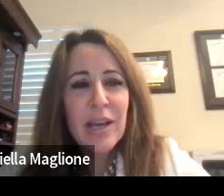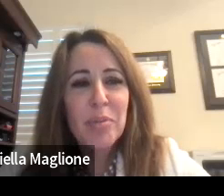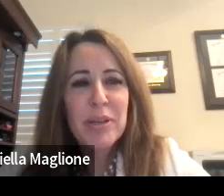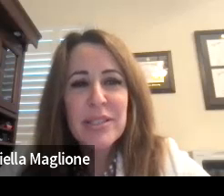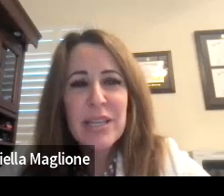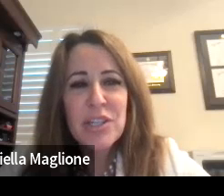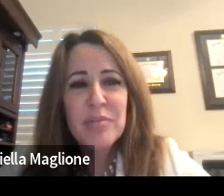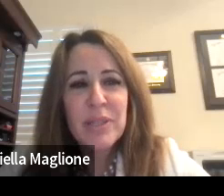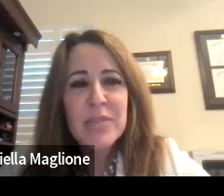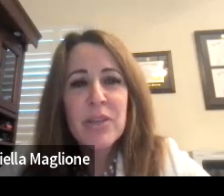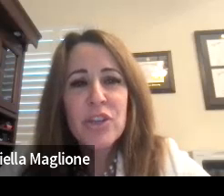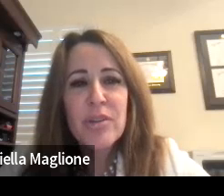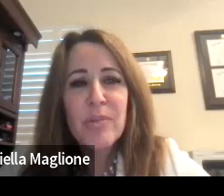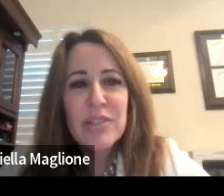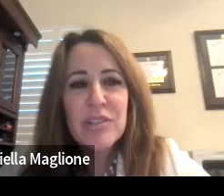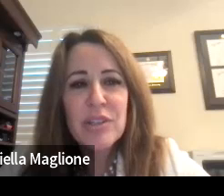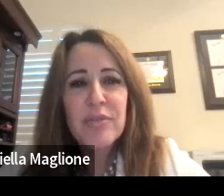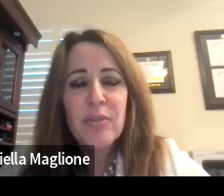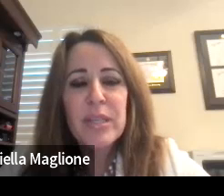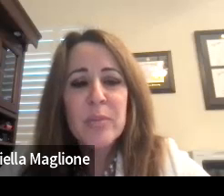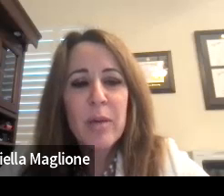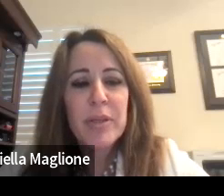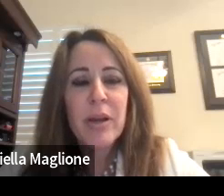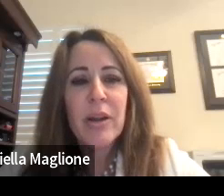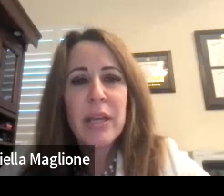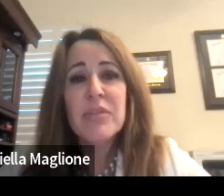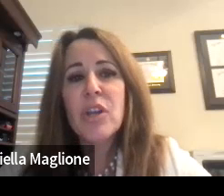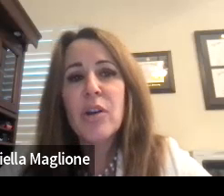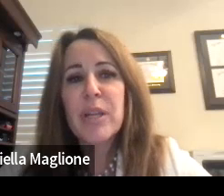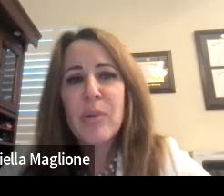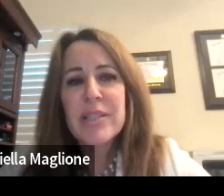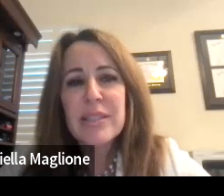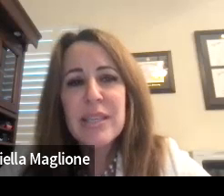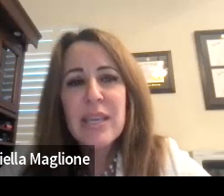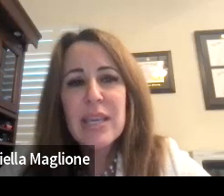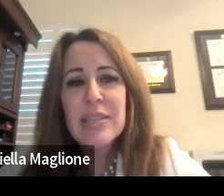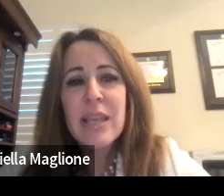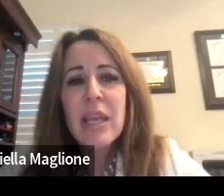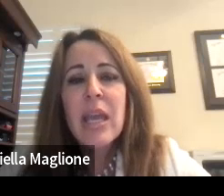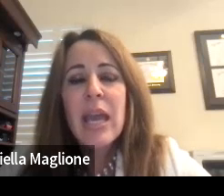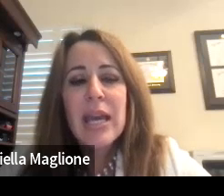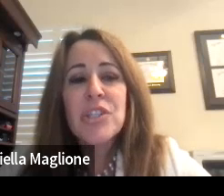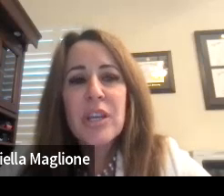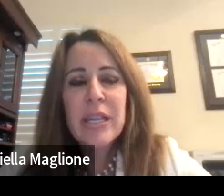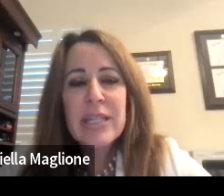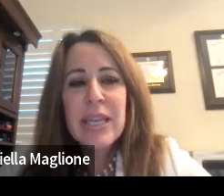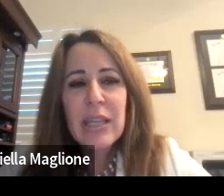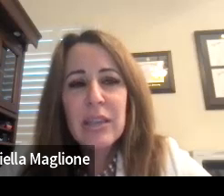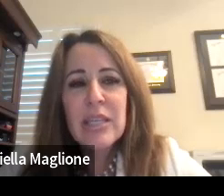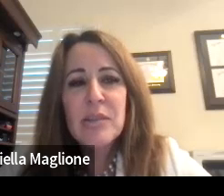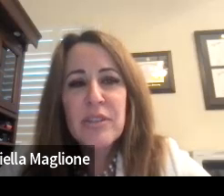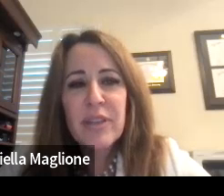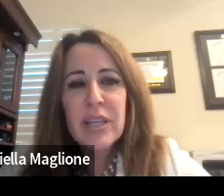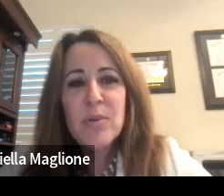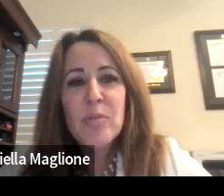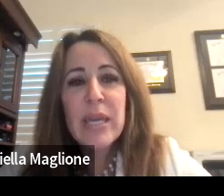today's presentation, please make sure you registered for this webinar, and if so, requested CEs. As Sherry indicated,